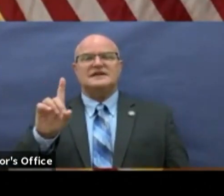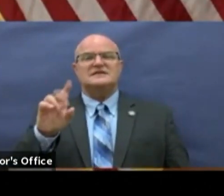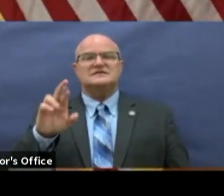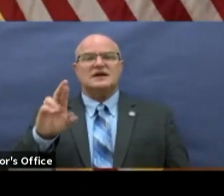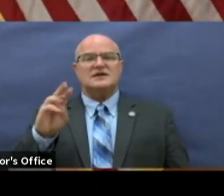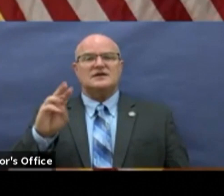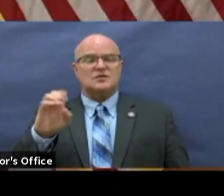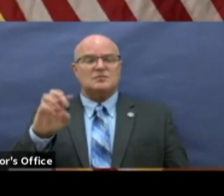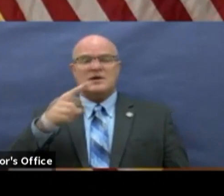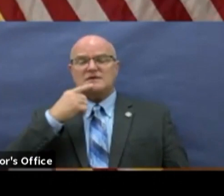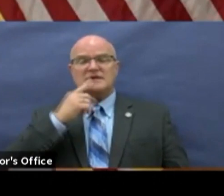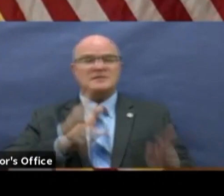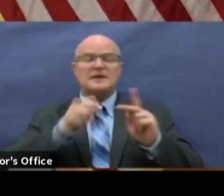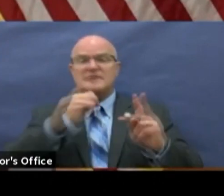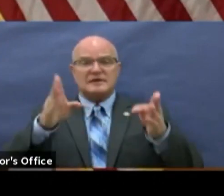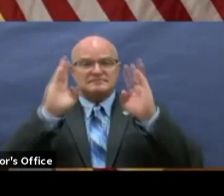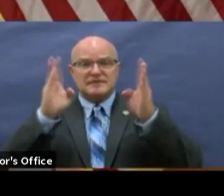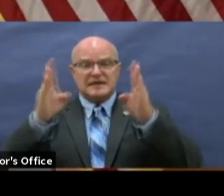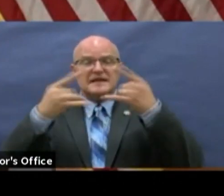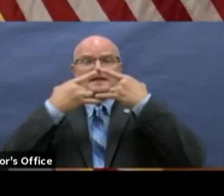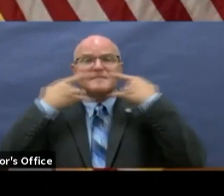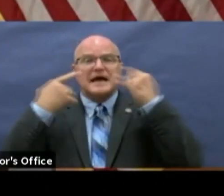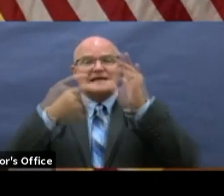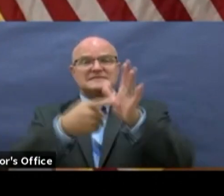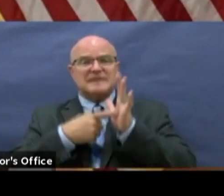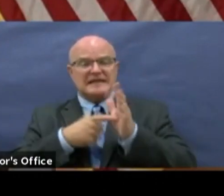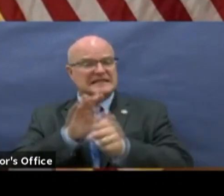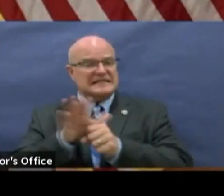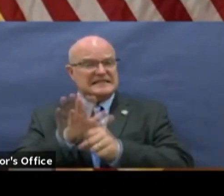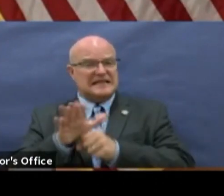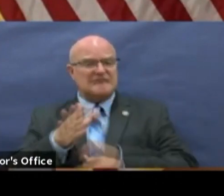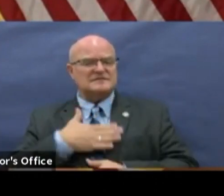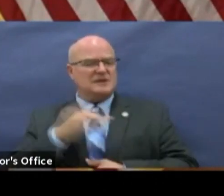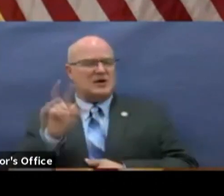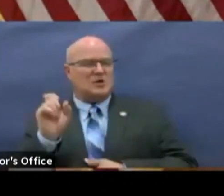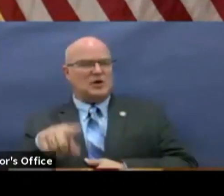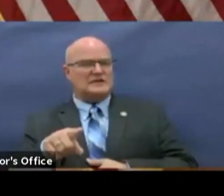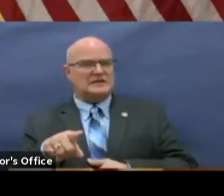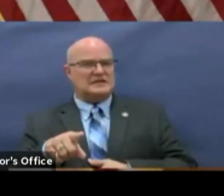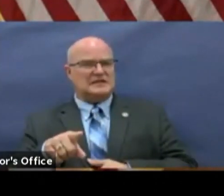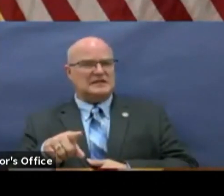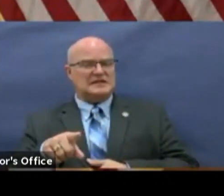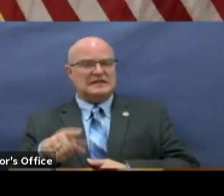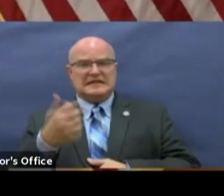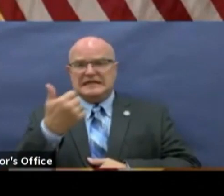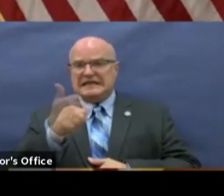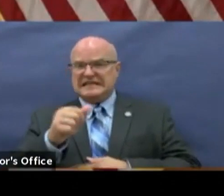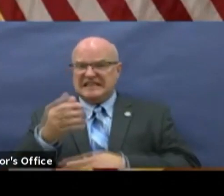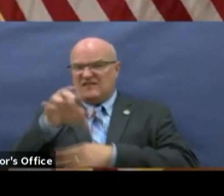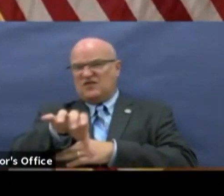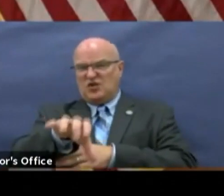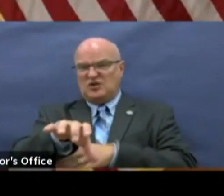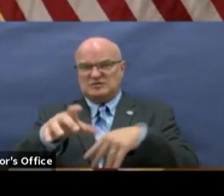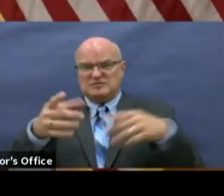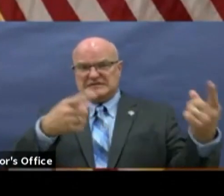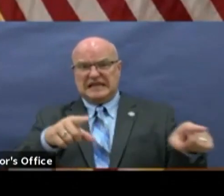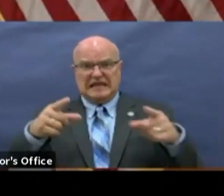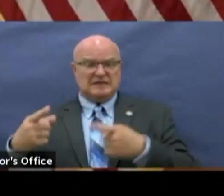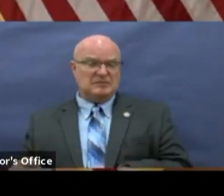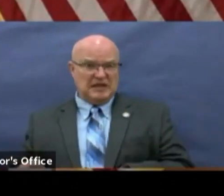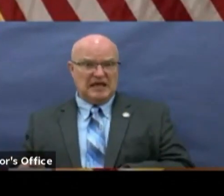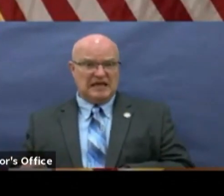not adhering to the mask mandate well enough. So my question is, do you know of any enforcement that has taken place,